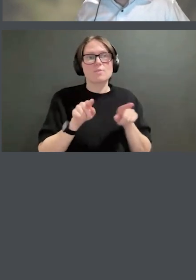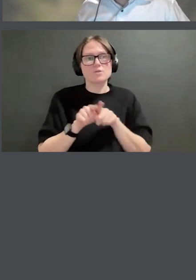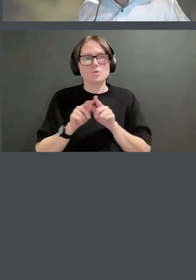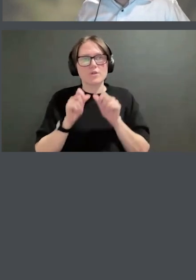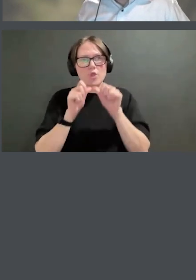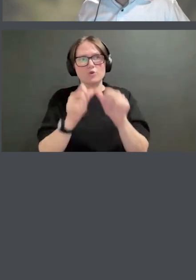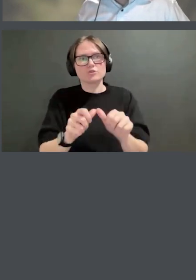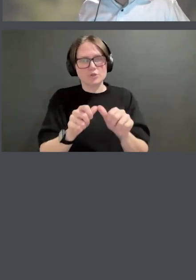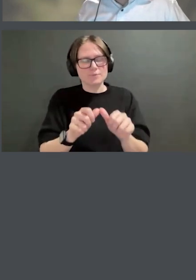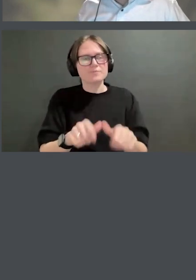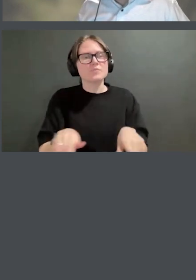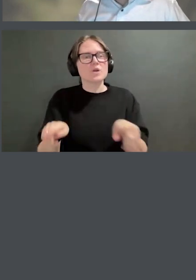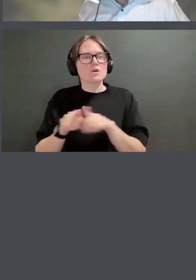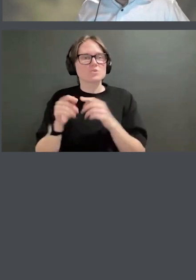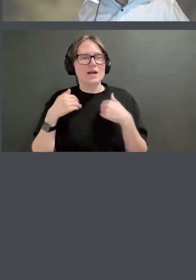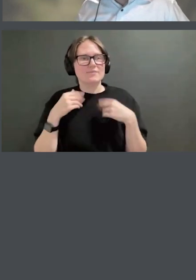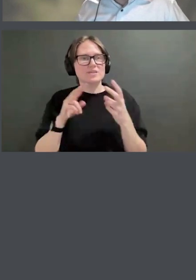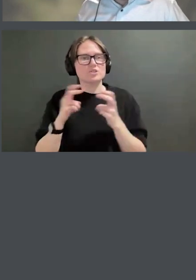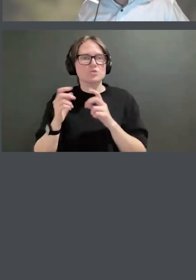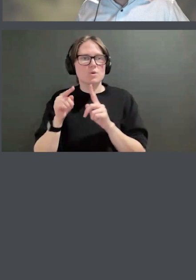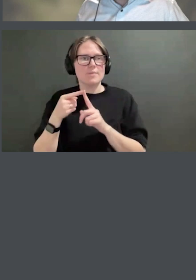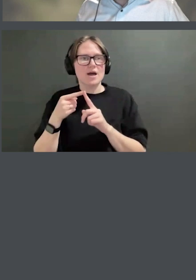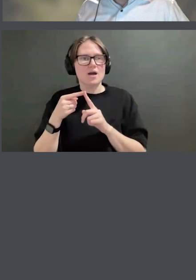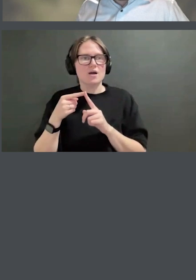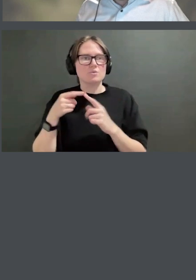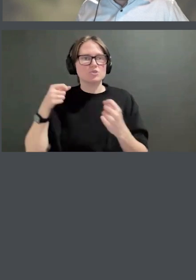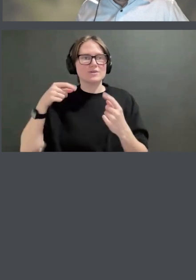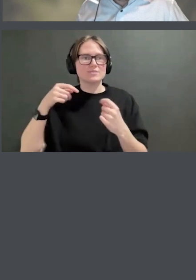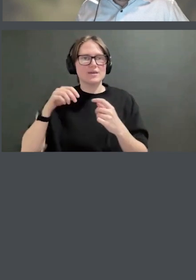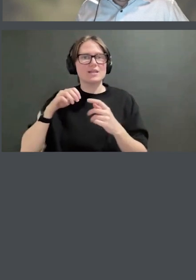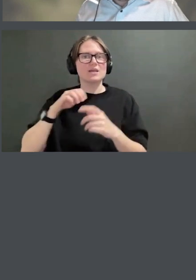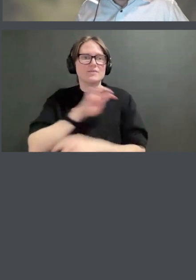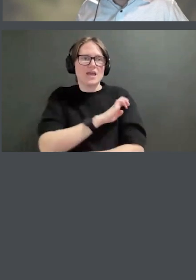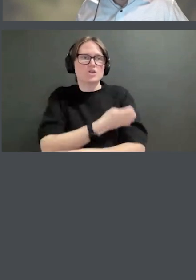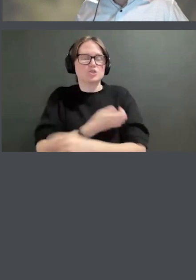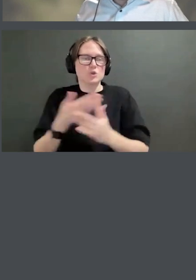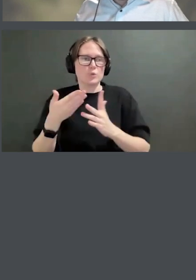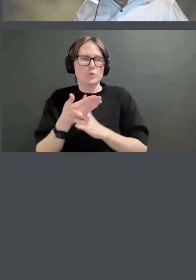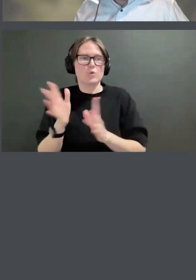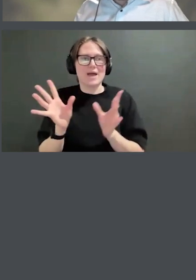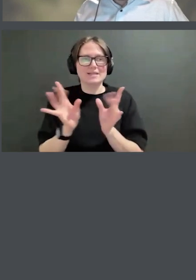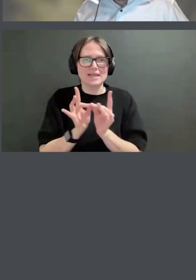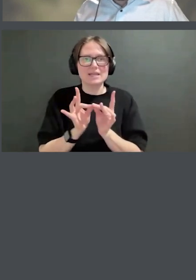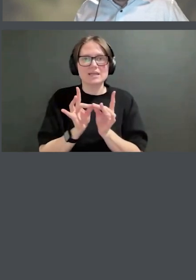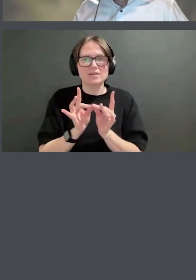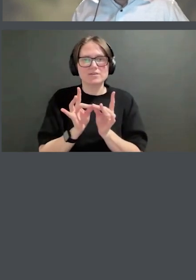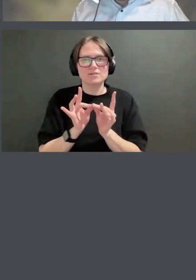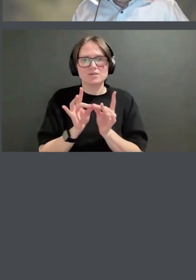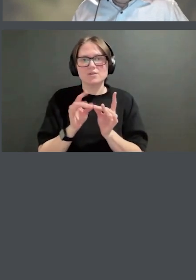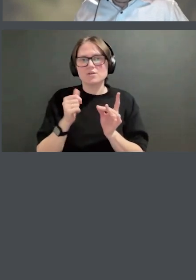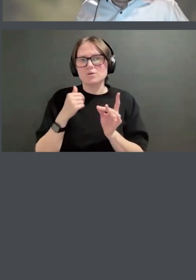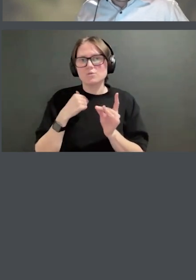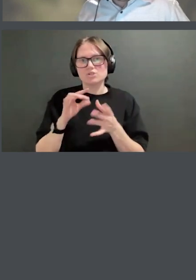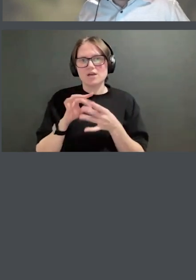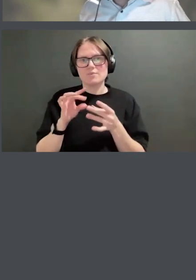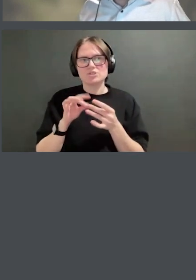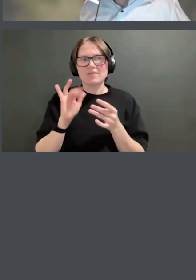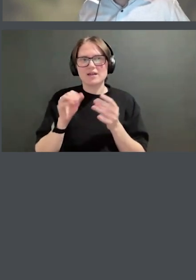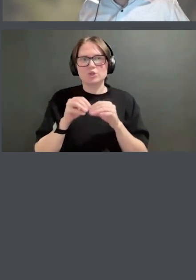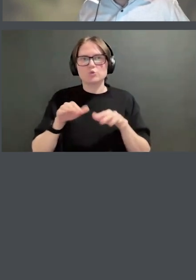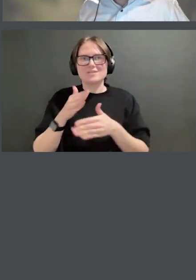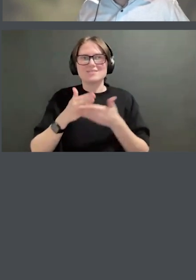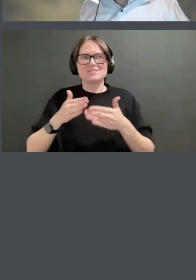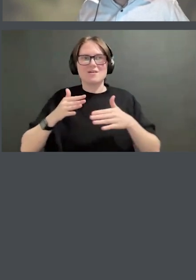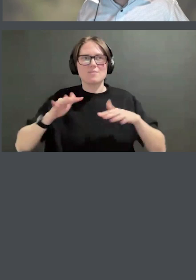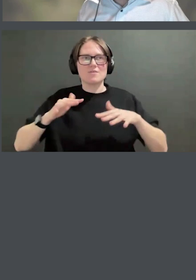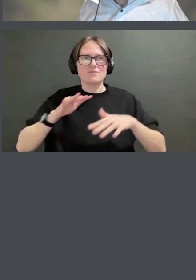There's also the issue about transmitting the energy through a magnetic connection, which I mentioned loses some of the energy